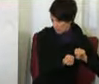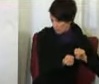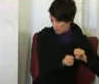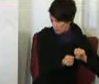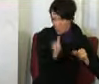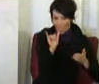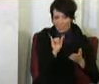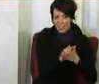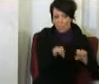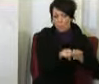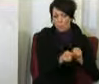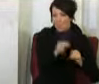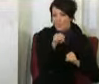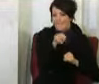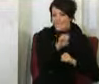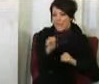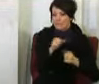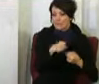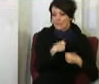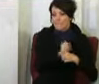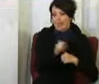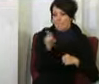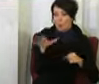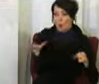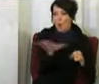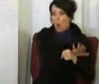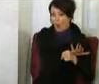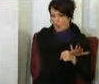And that brokenness can make you whole."